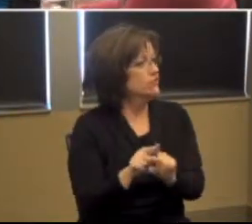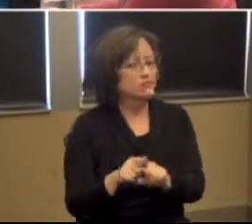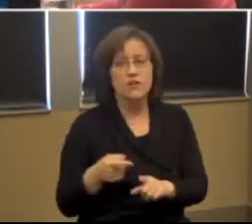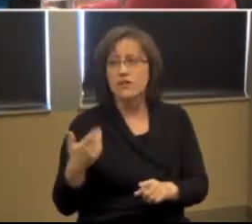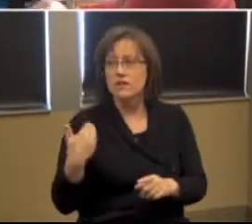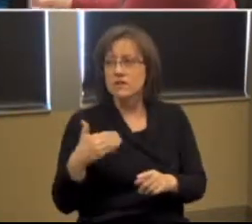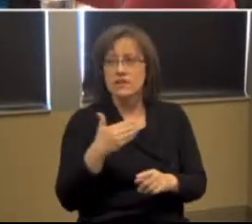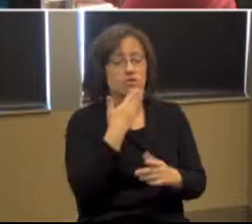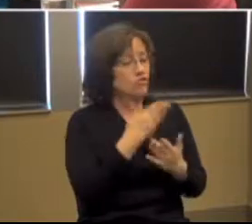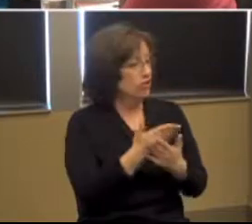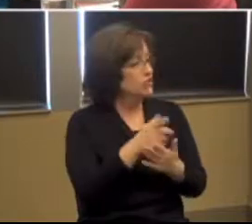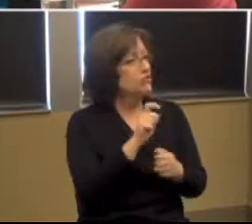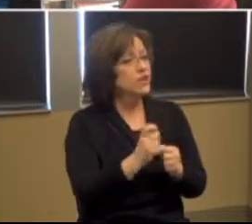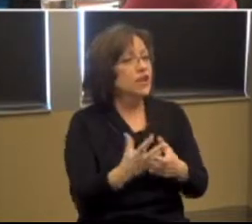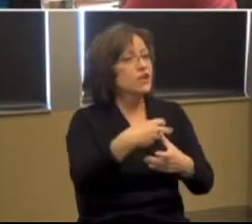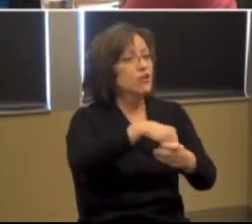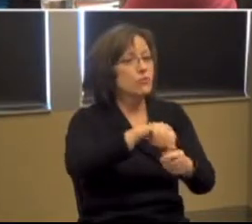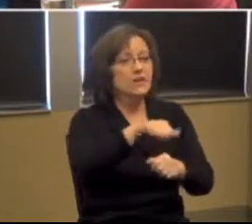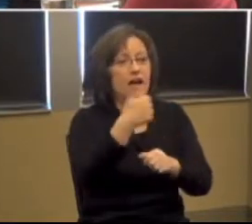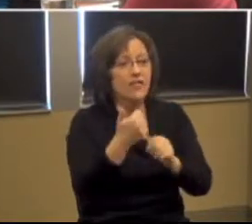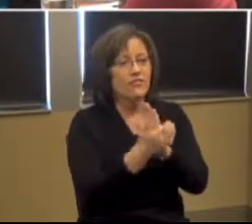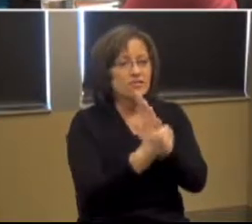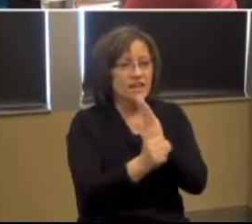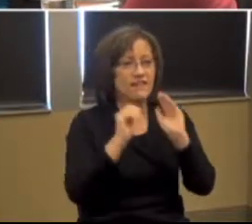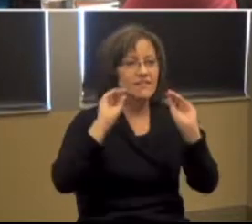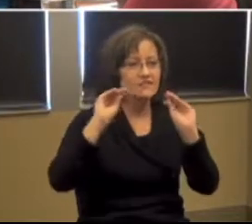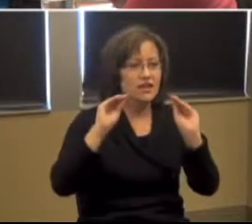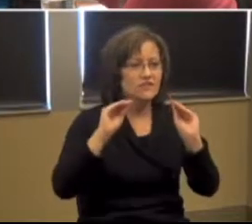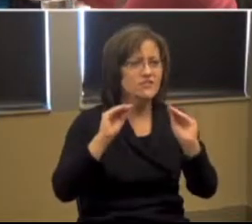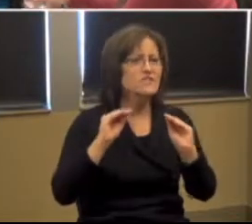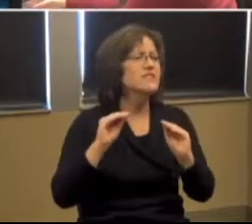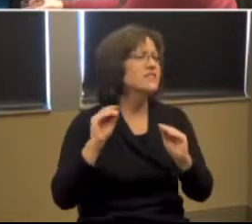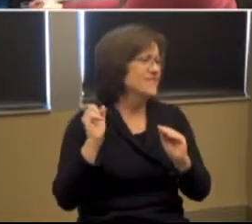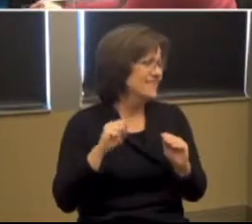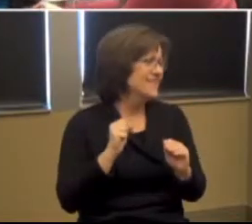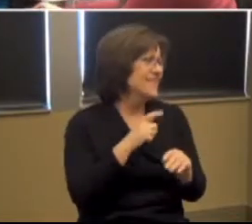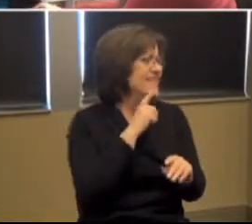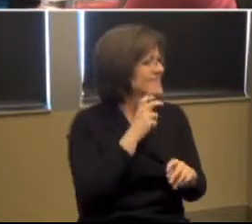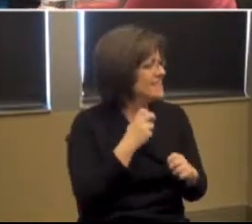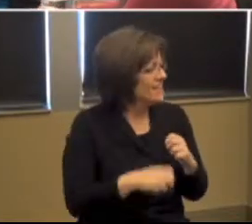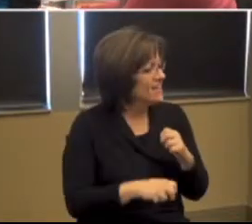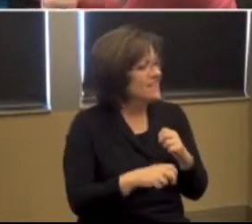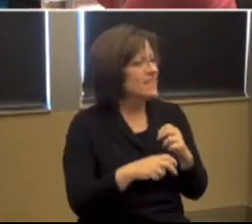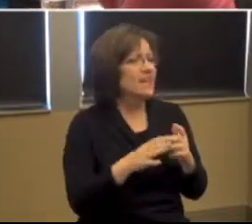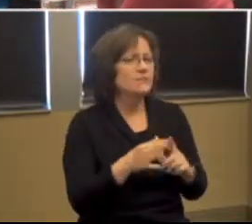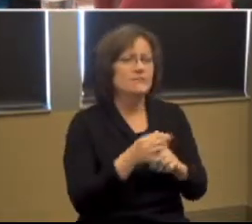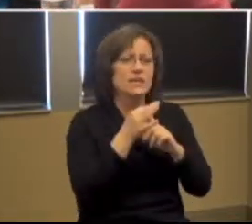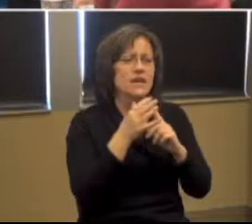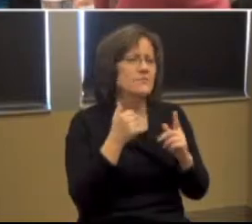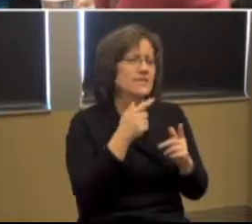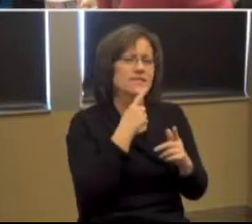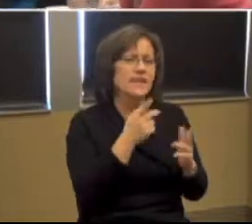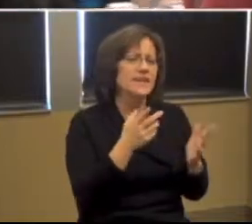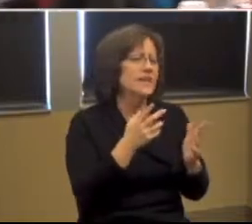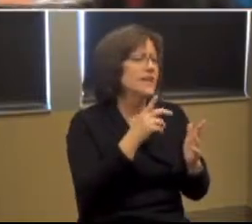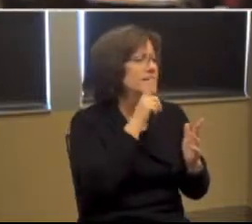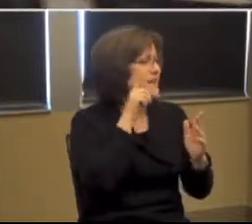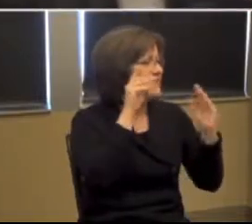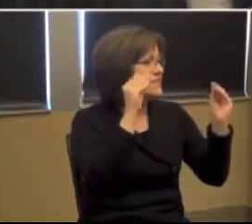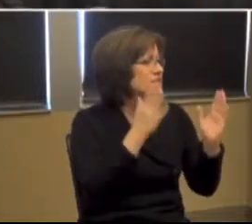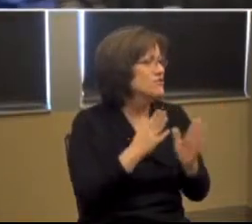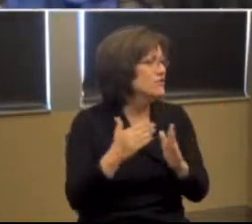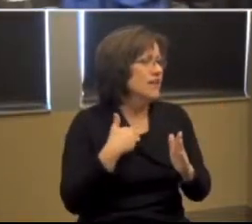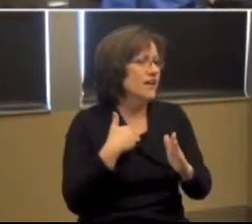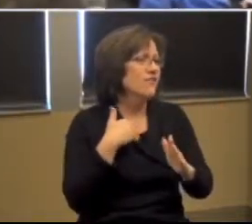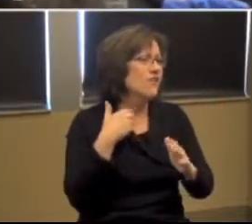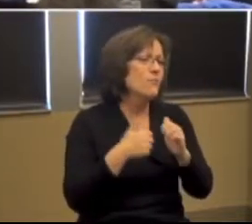been able to incorporate some other skill instruction. And it is hard. I mean, schedules, especially, I'm just going to say it, deaf educators have the hardest job in